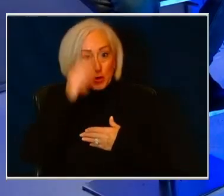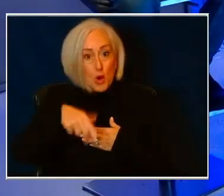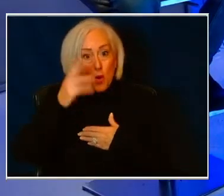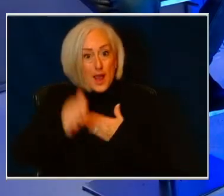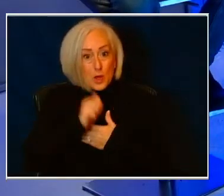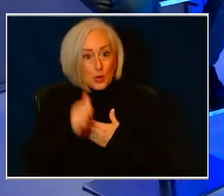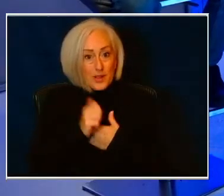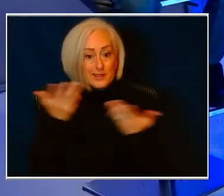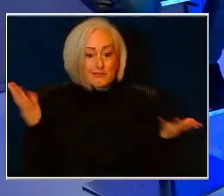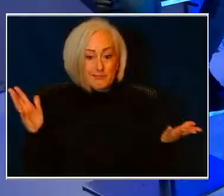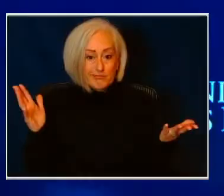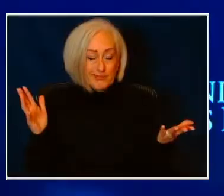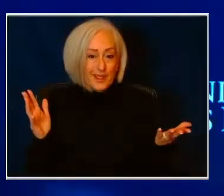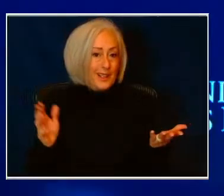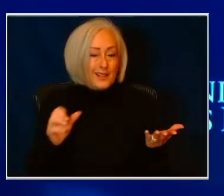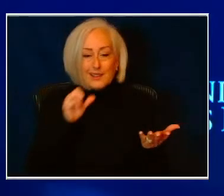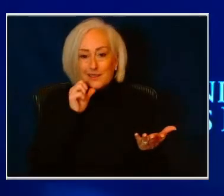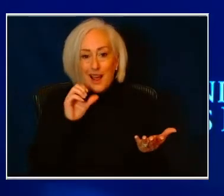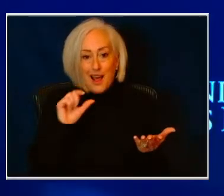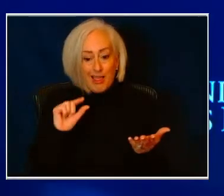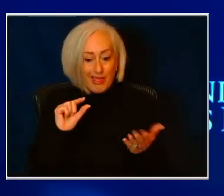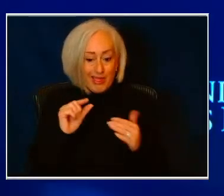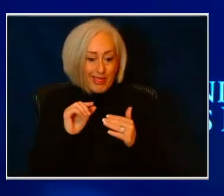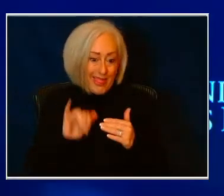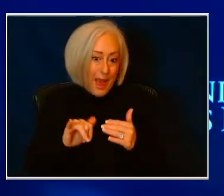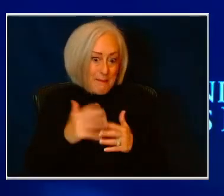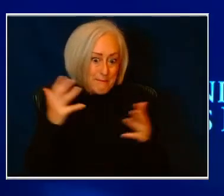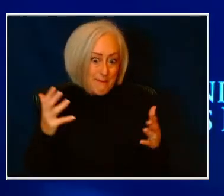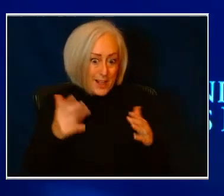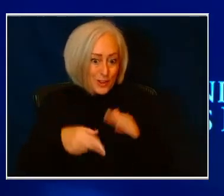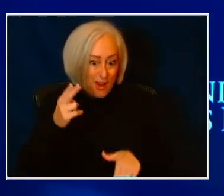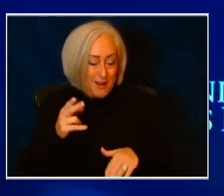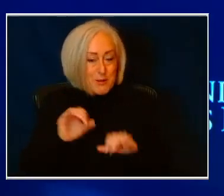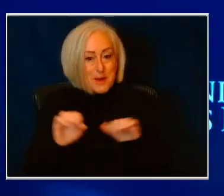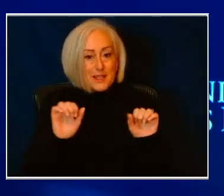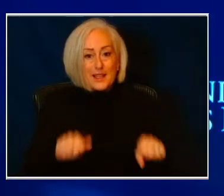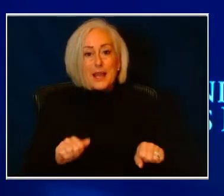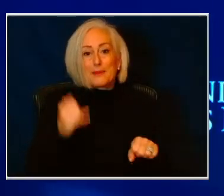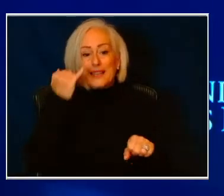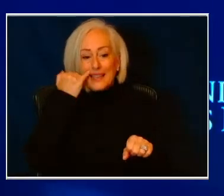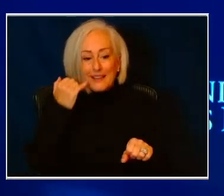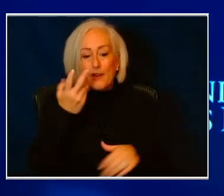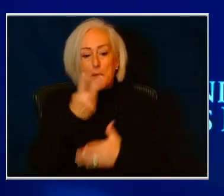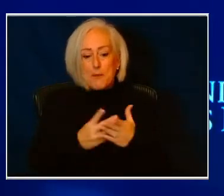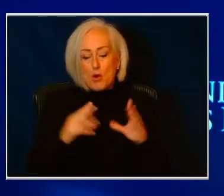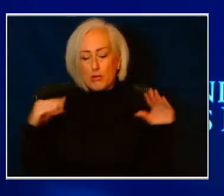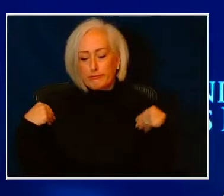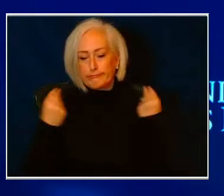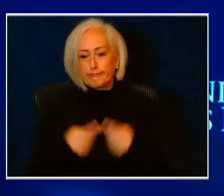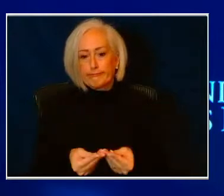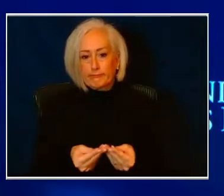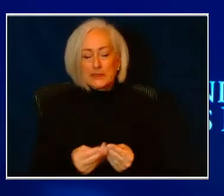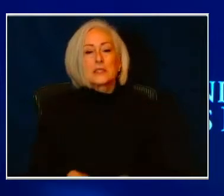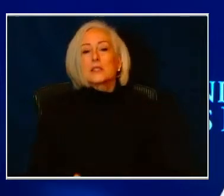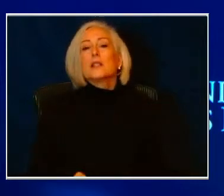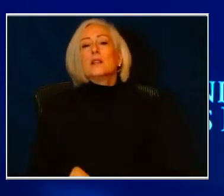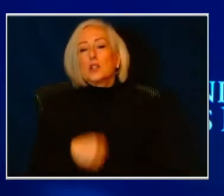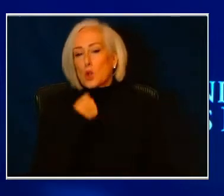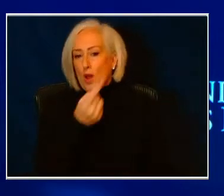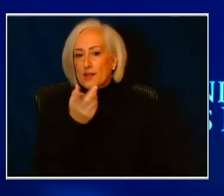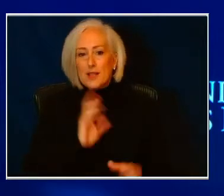risk. It's not that much higher, but it can be substantial, like with Chris Hemsworth. So I just tell people, eat